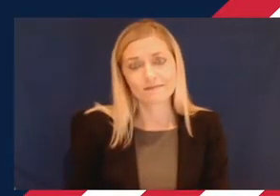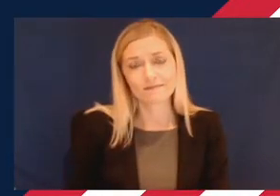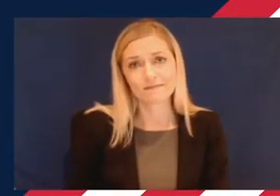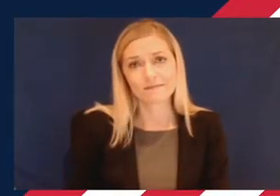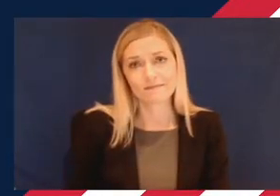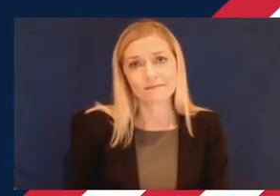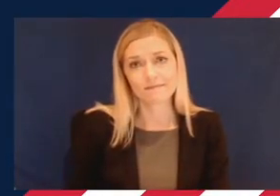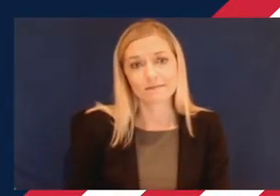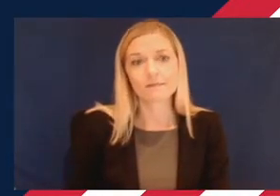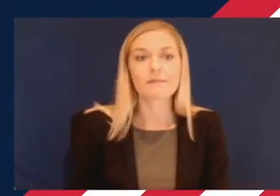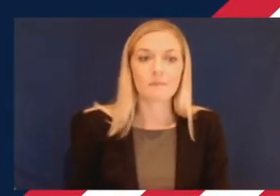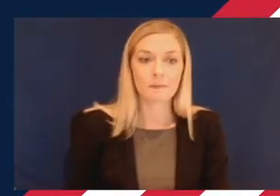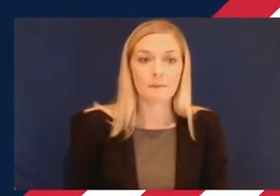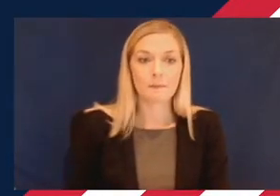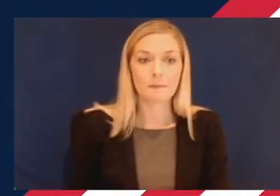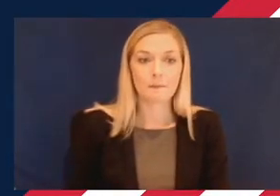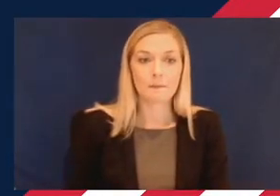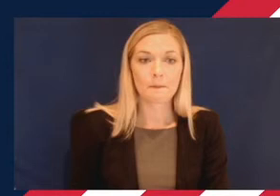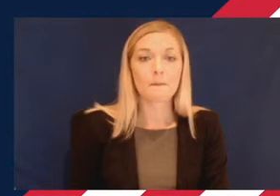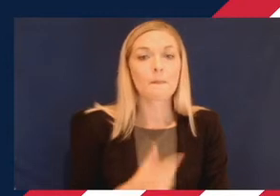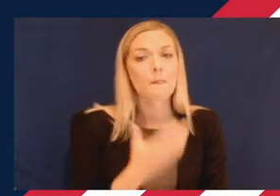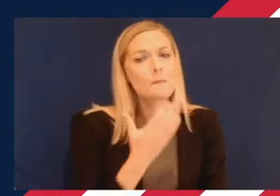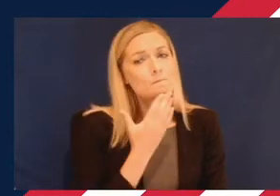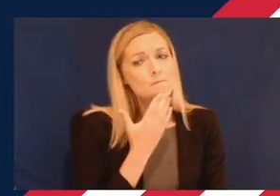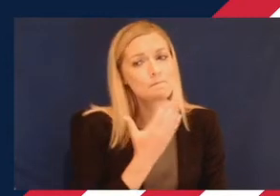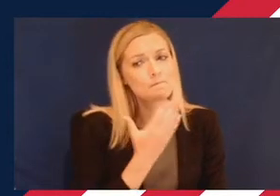All right, thank you very much.